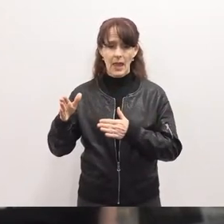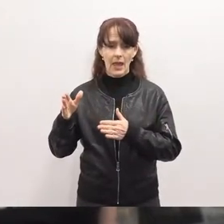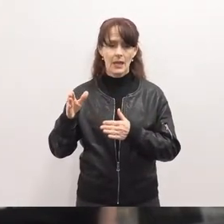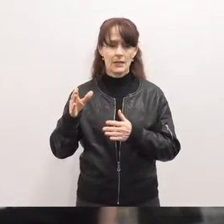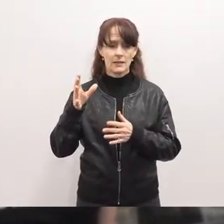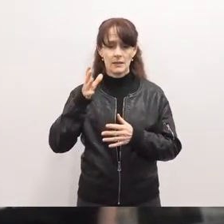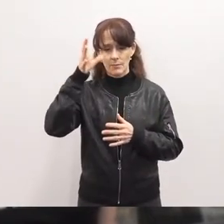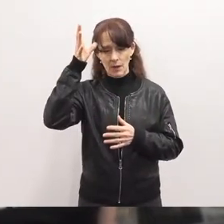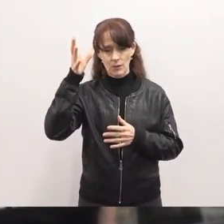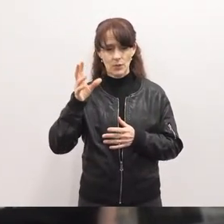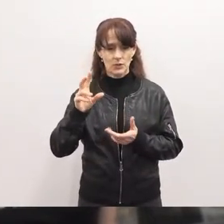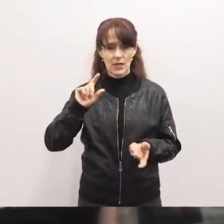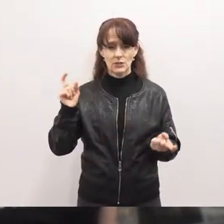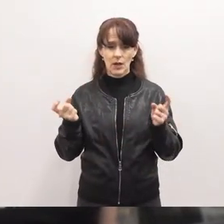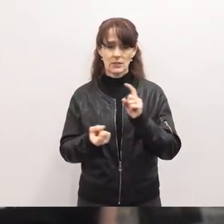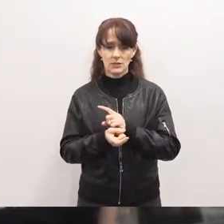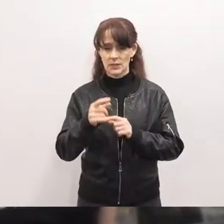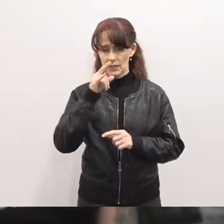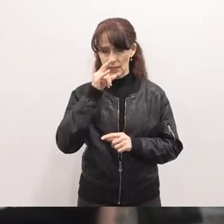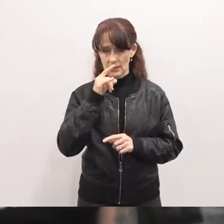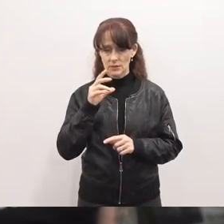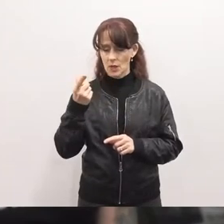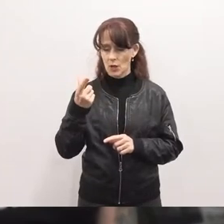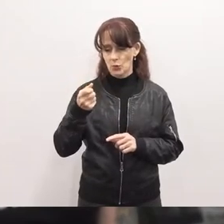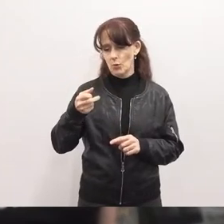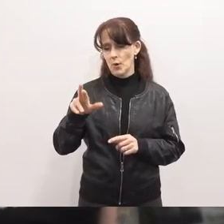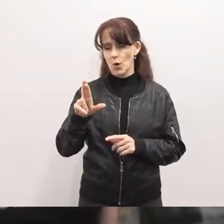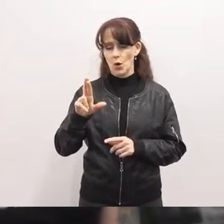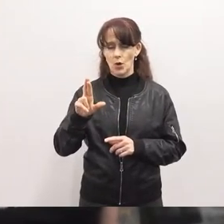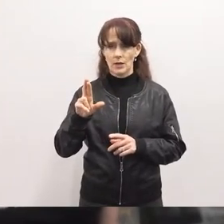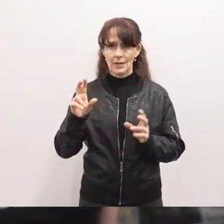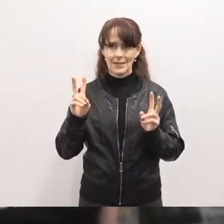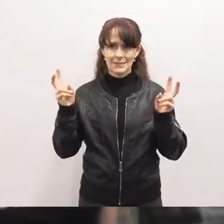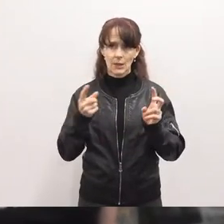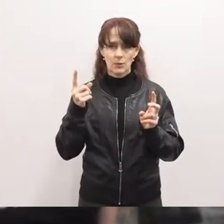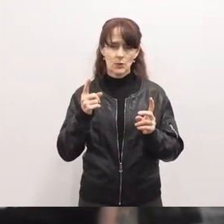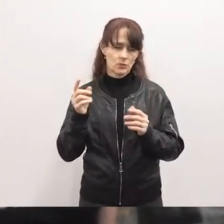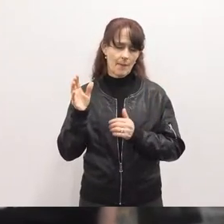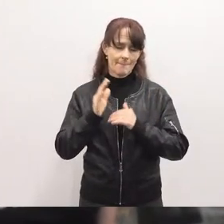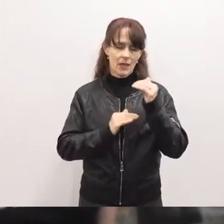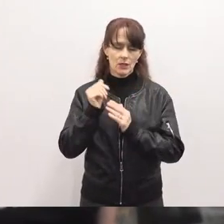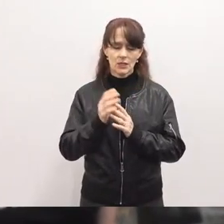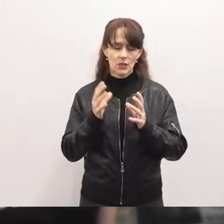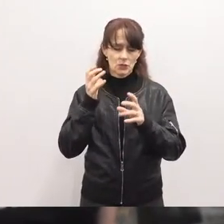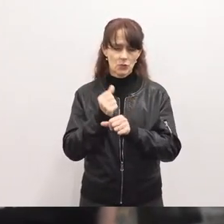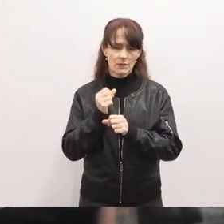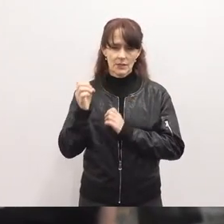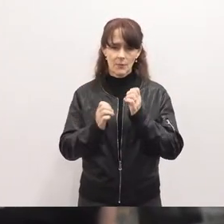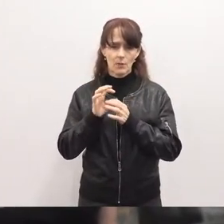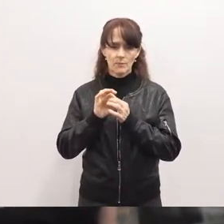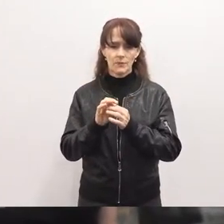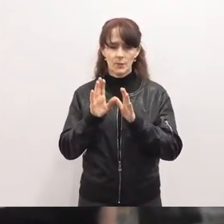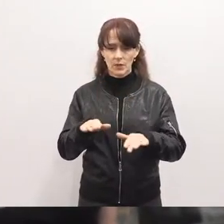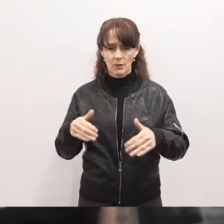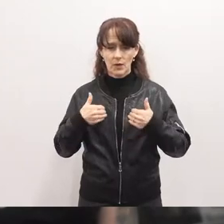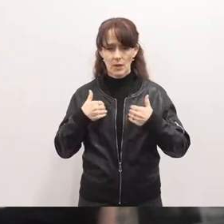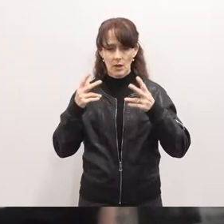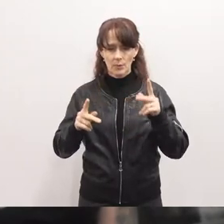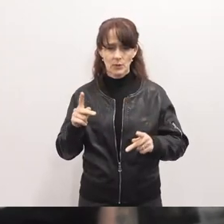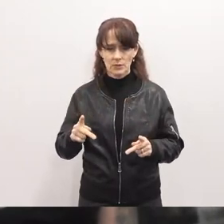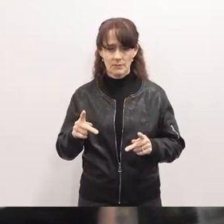kids. Grooming is defined as building a relationship of trust and emotional connection with a child or young person